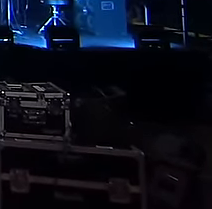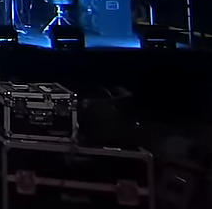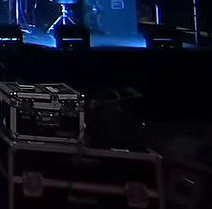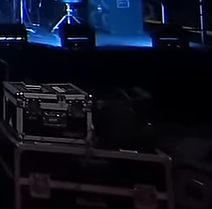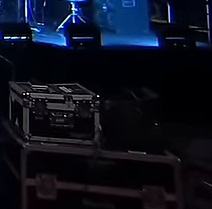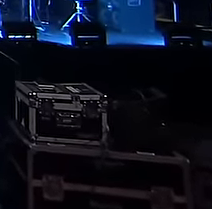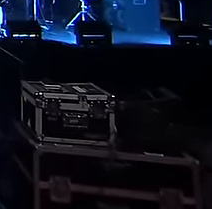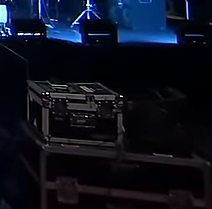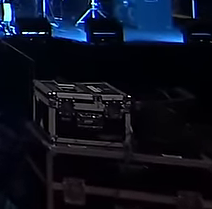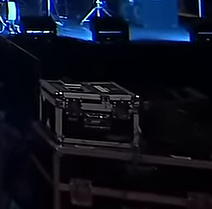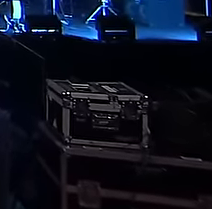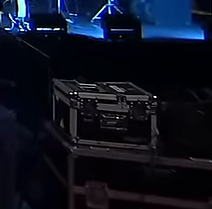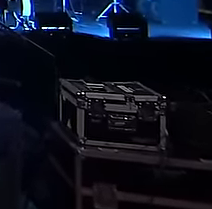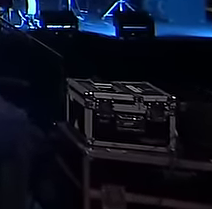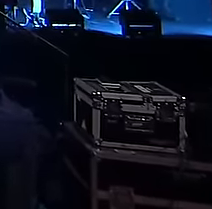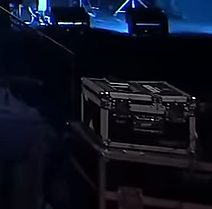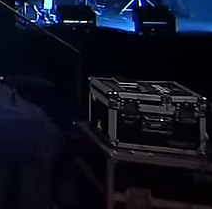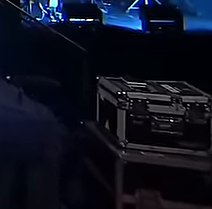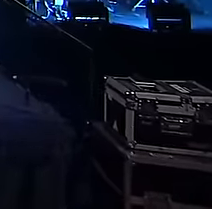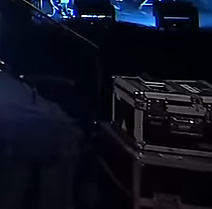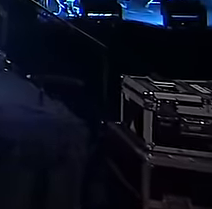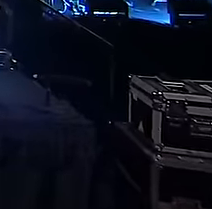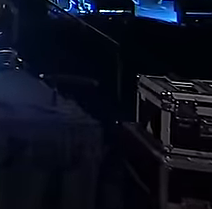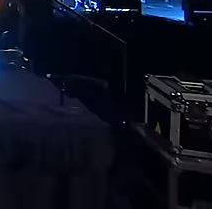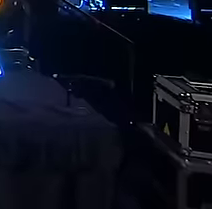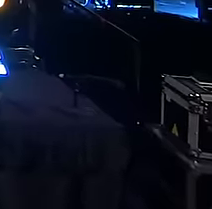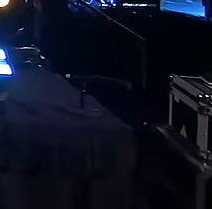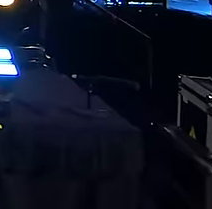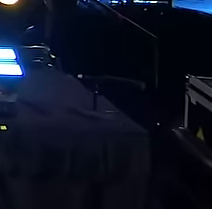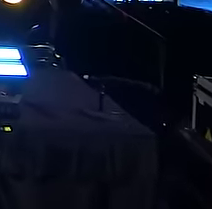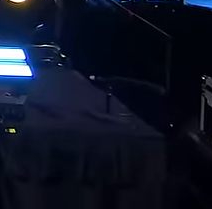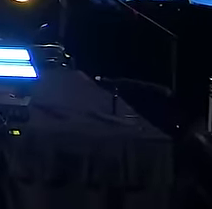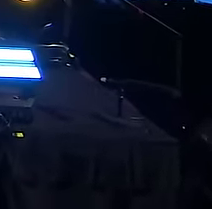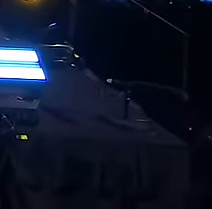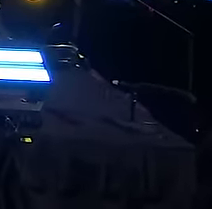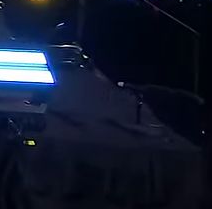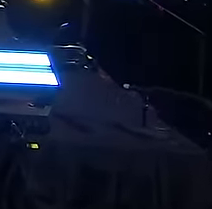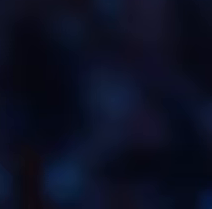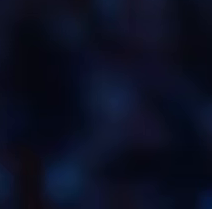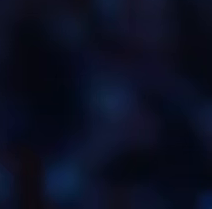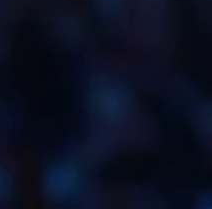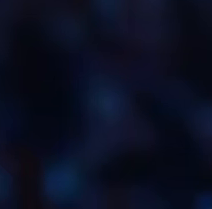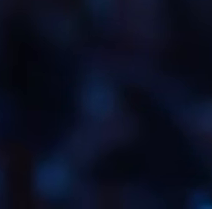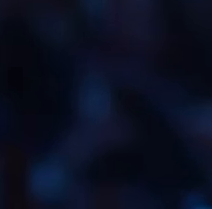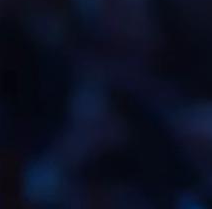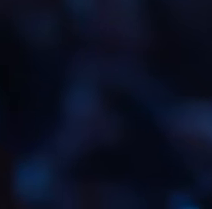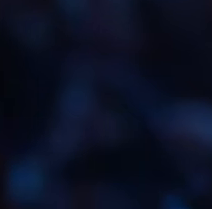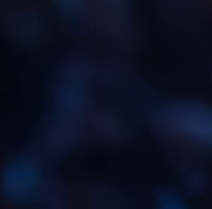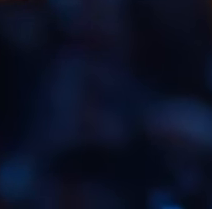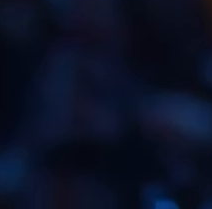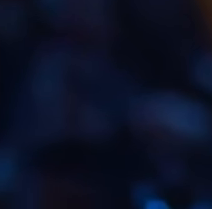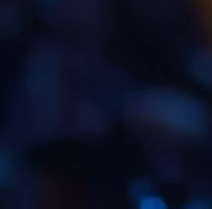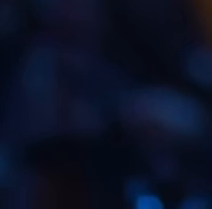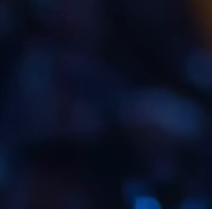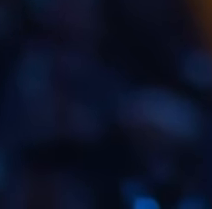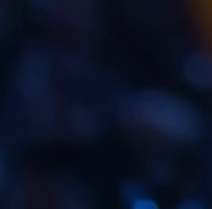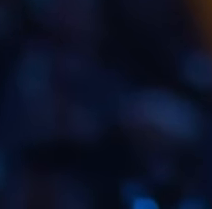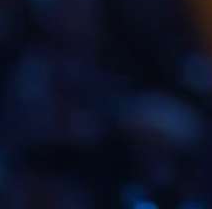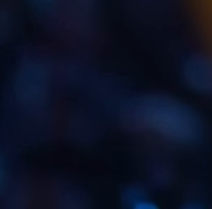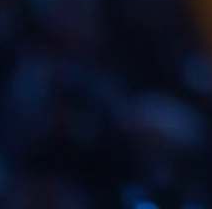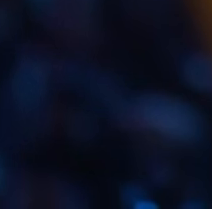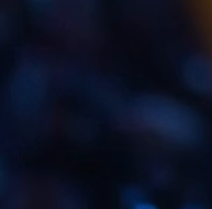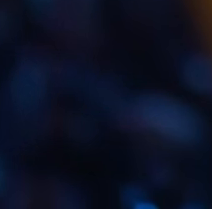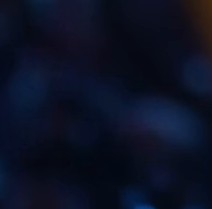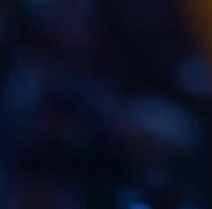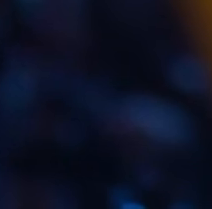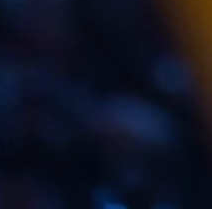probably have never heard of, but I shared of Ruth Soto. I shared of Ruth Salazar. And excuse me, bishops, because I know you're here. I love